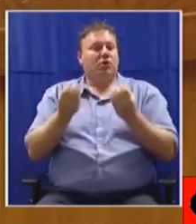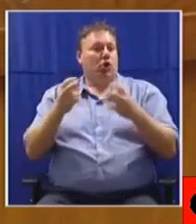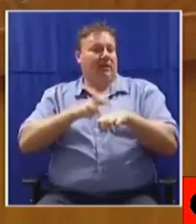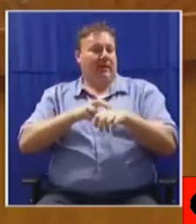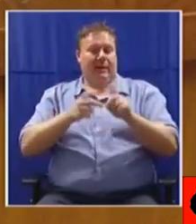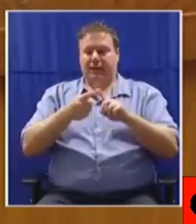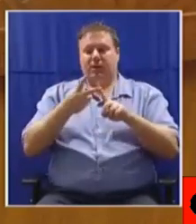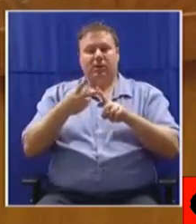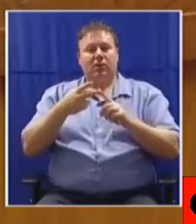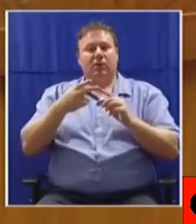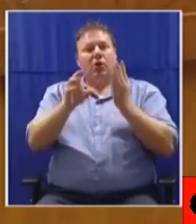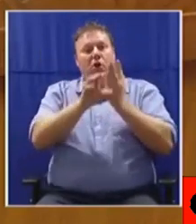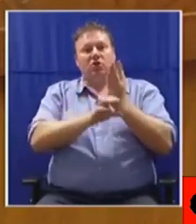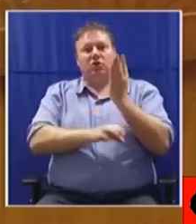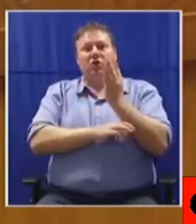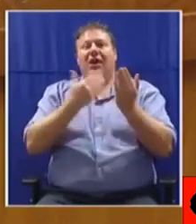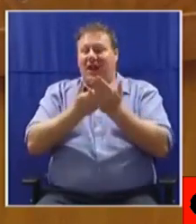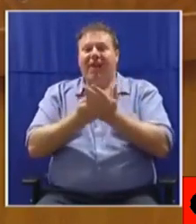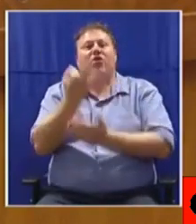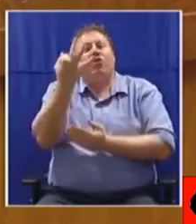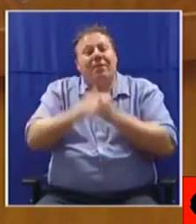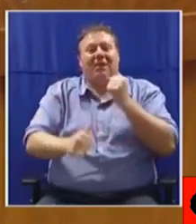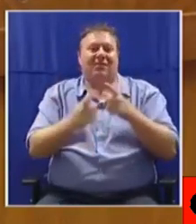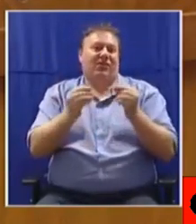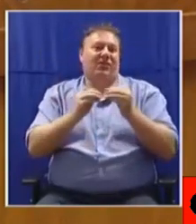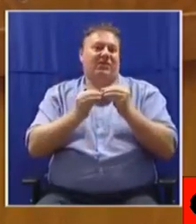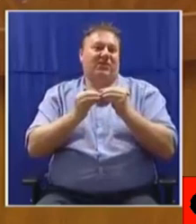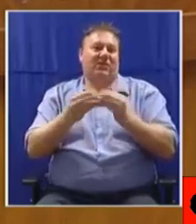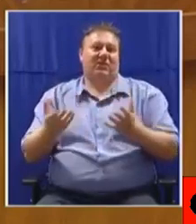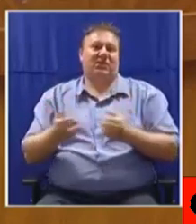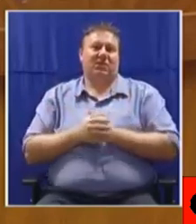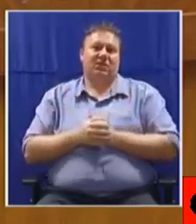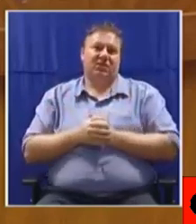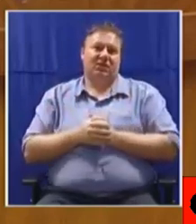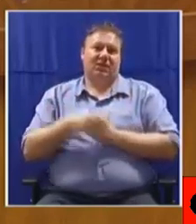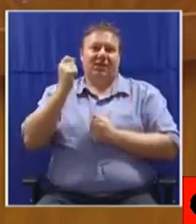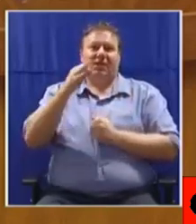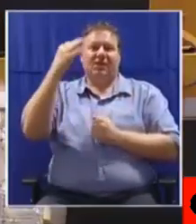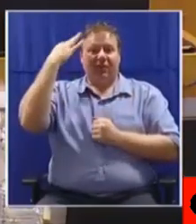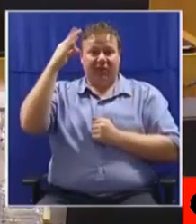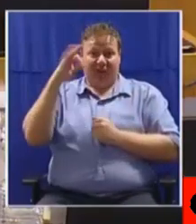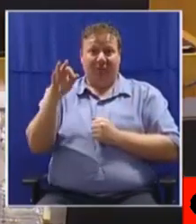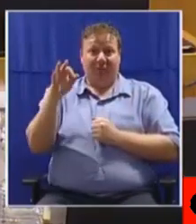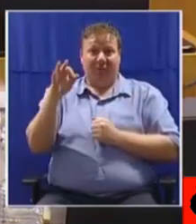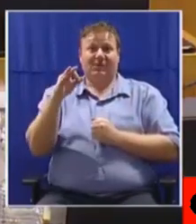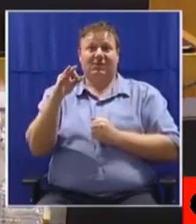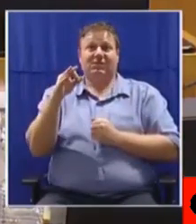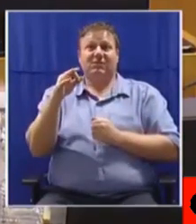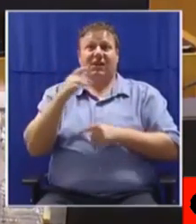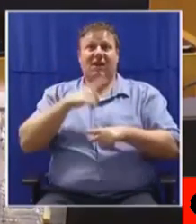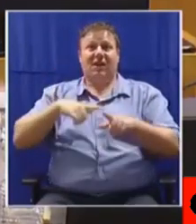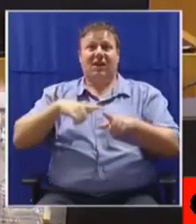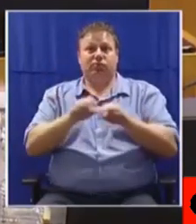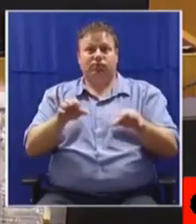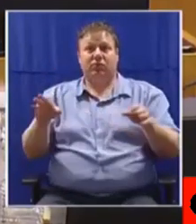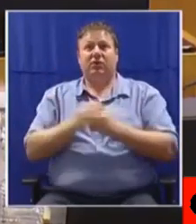Constitution. We could do it in 3 months here in Parliament. If this government was serious about restitution and redistribution, we would speed